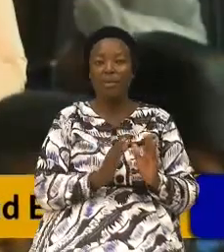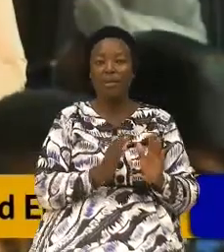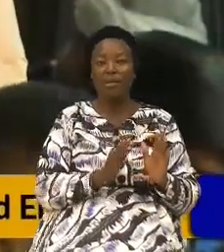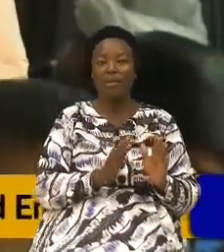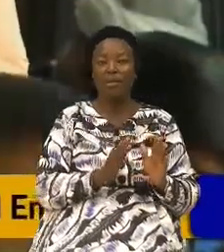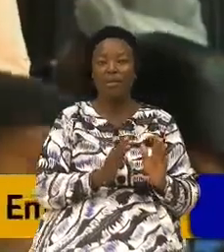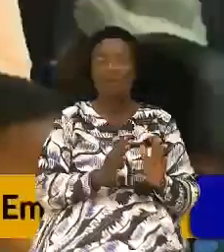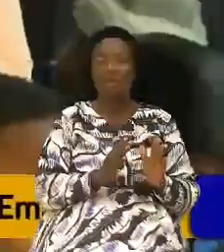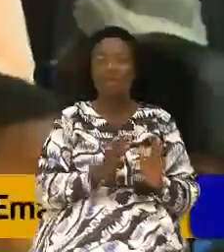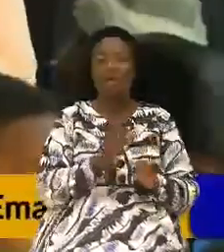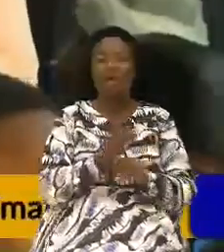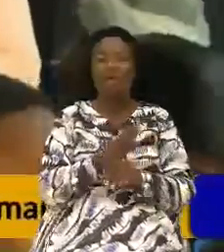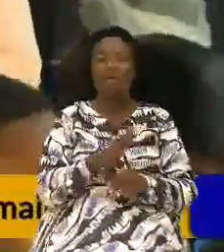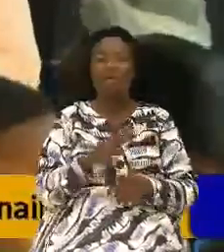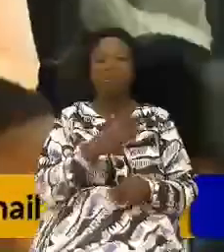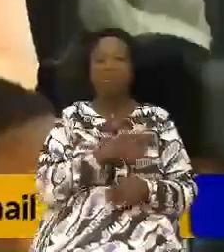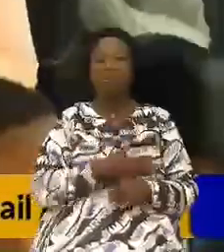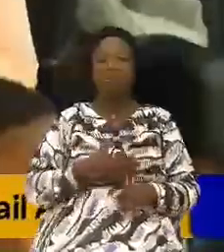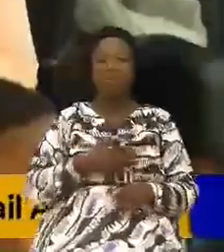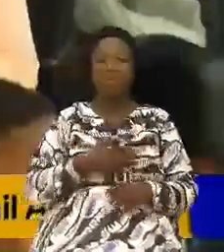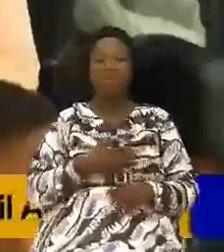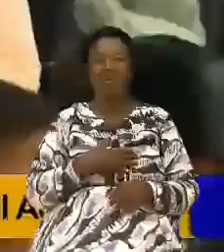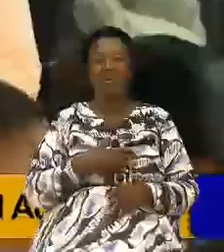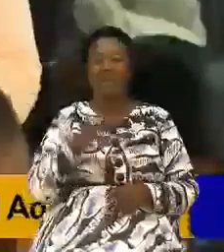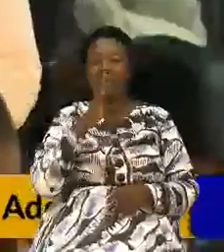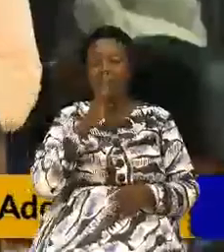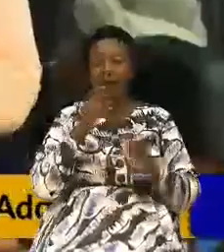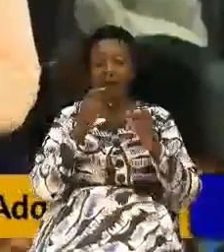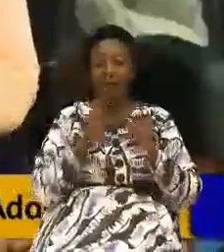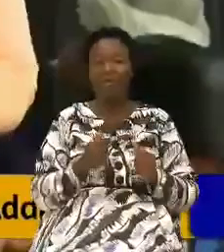Counselors, please be fast.